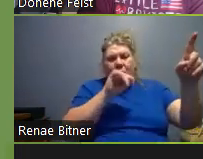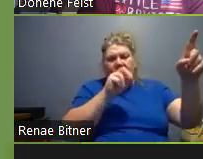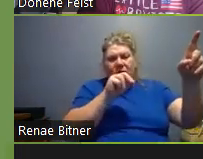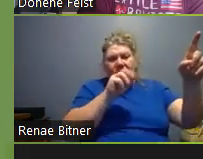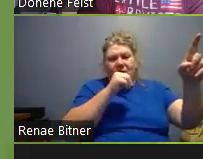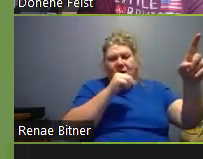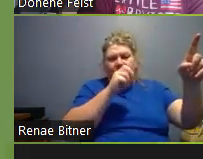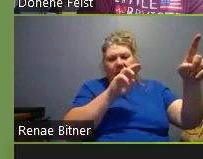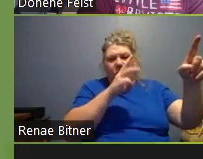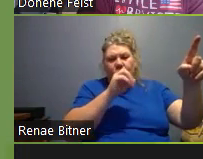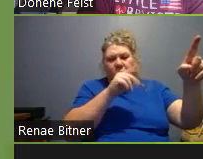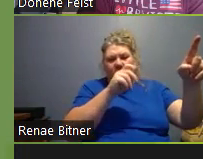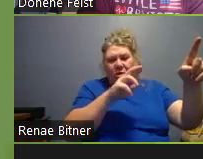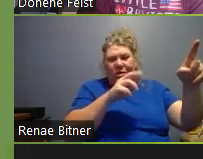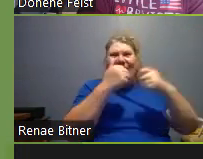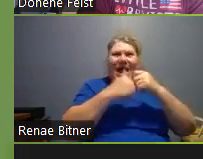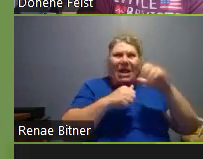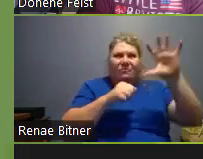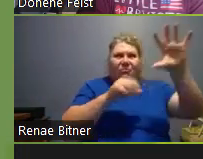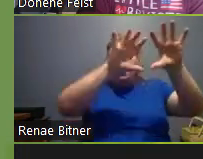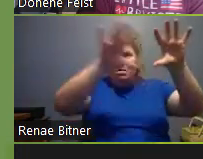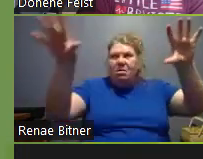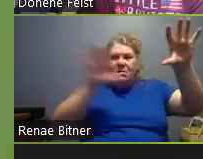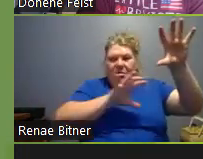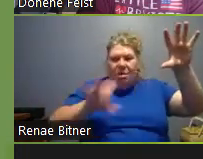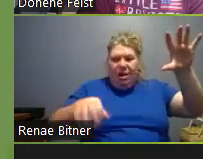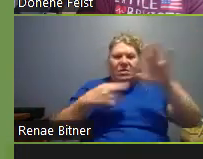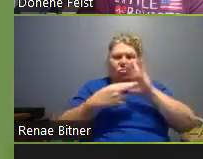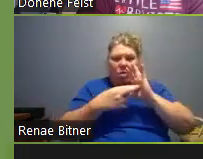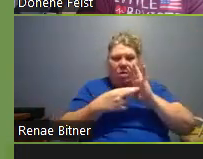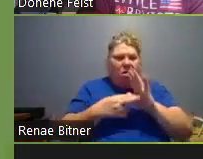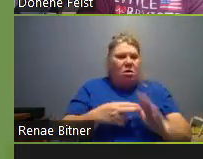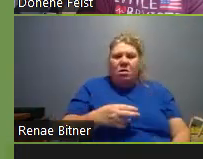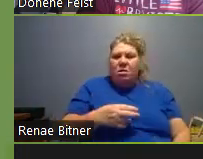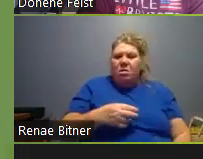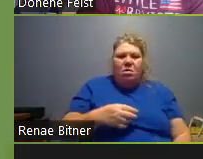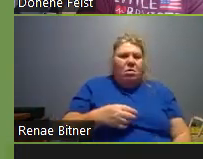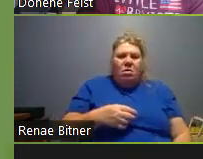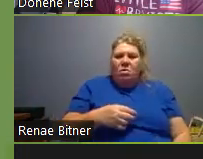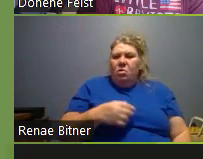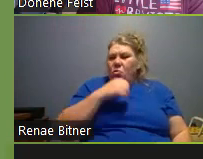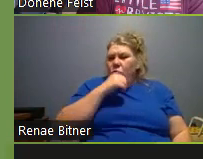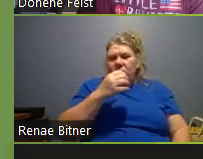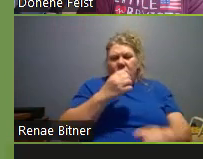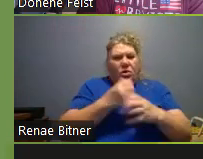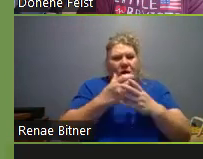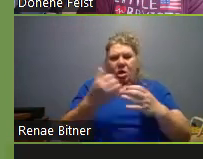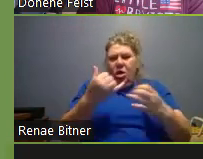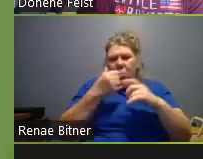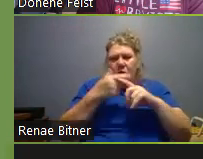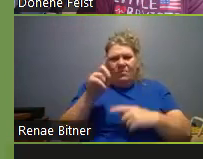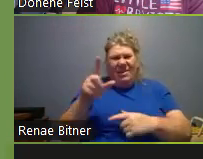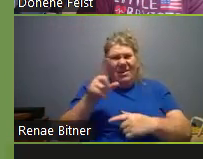So every region is really covered. We don't get a whole lot of calls from the Devil's Lake area, which is